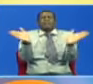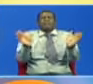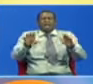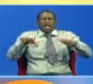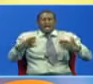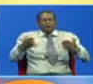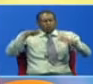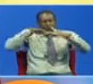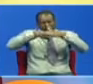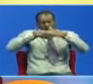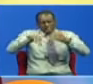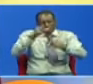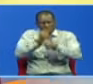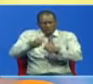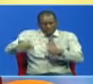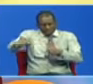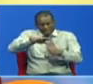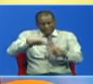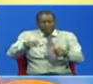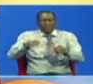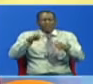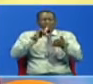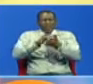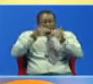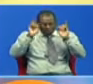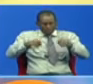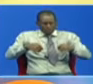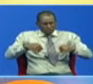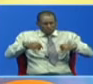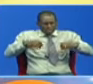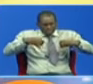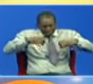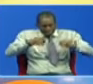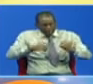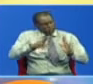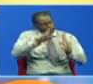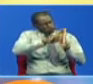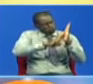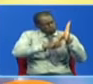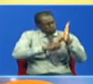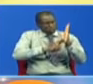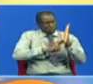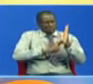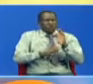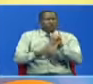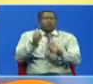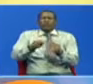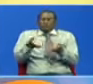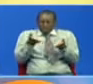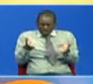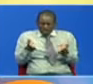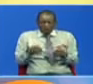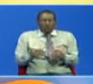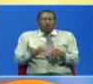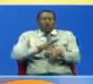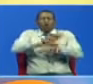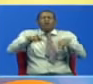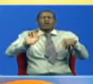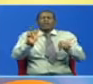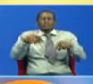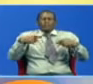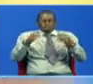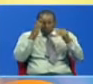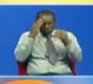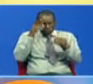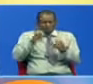workplaces to adhere to the laid down containment measures, which by now are very familiar to all of us.